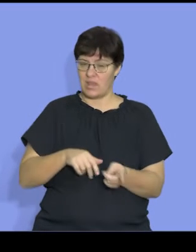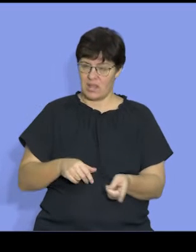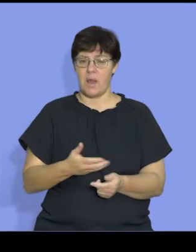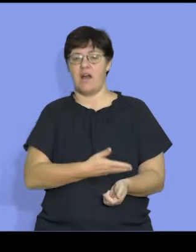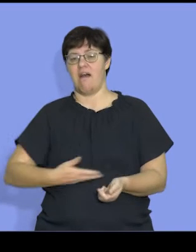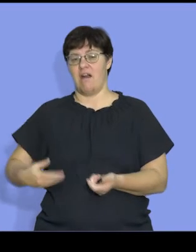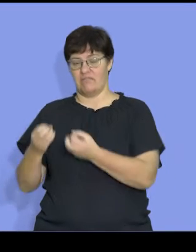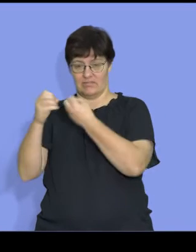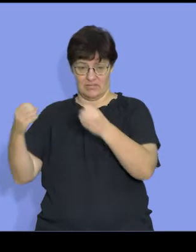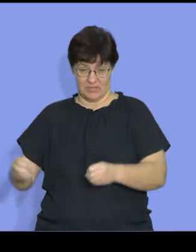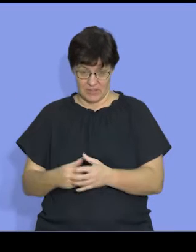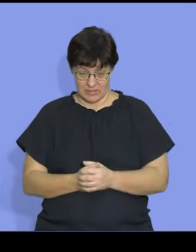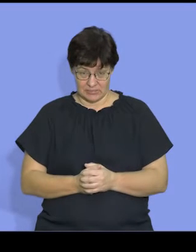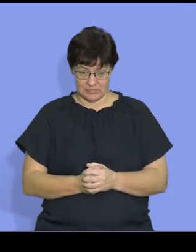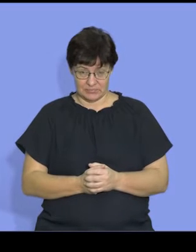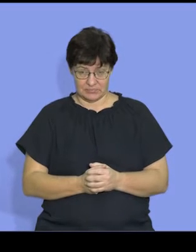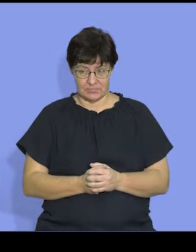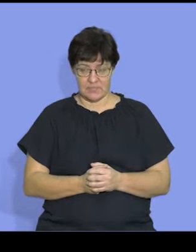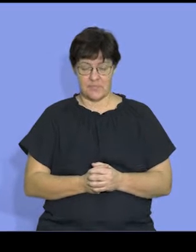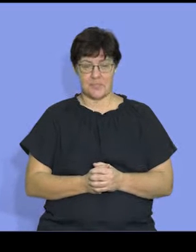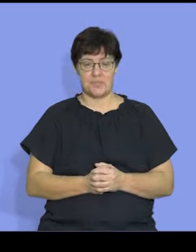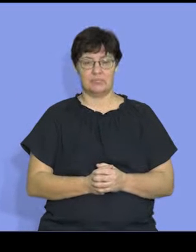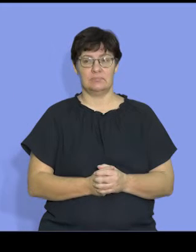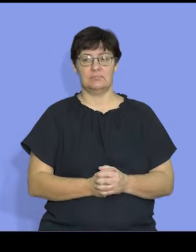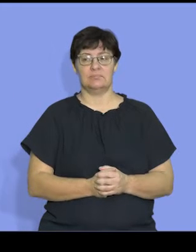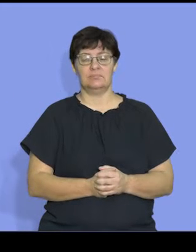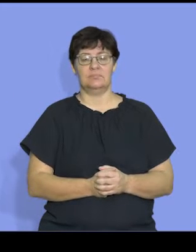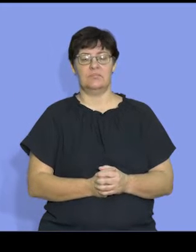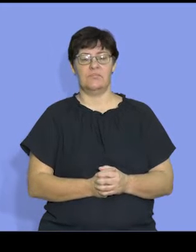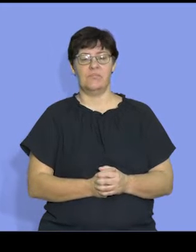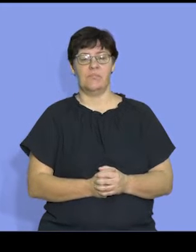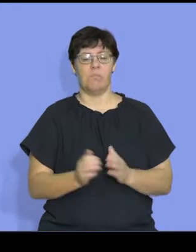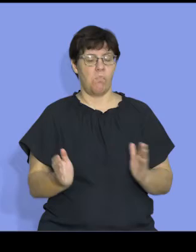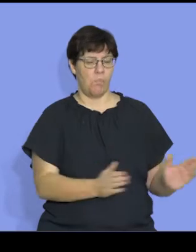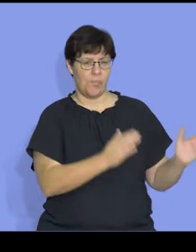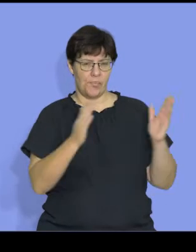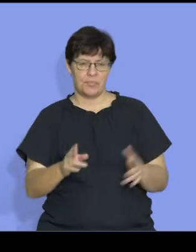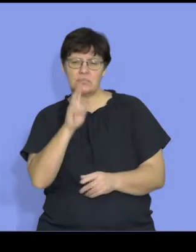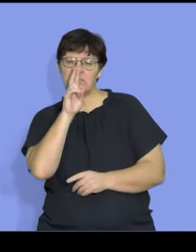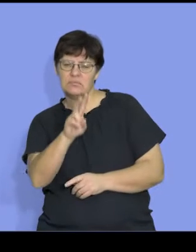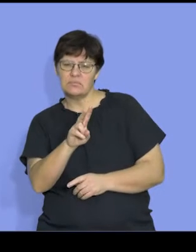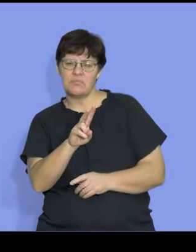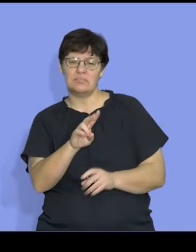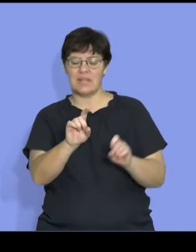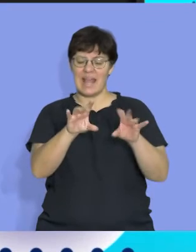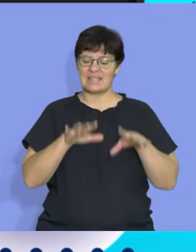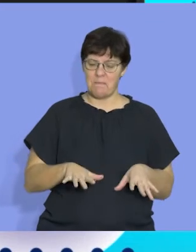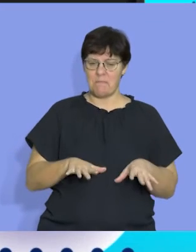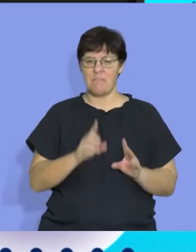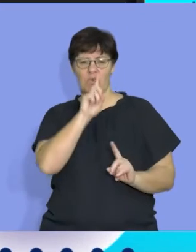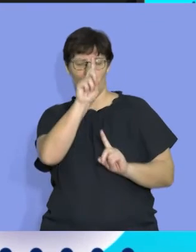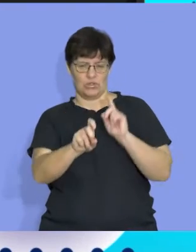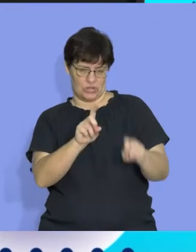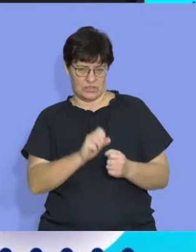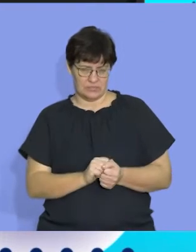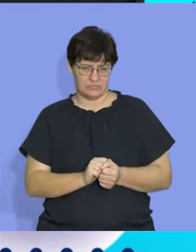partial dissociation. Very, very key. Right. Now let's look at typical exam problems, but multiple